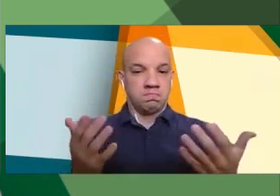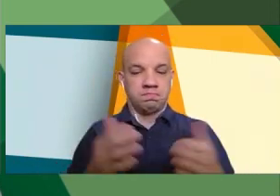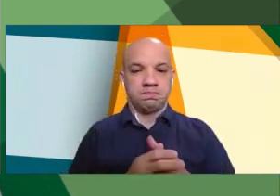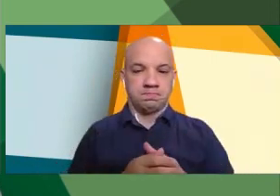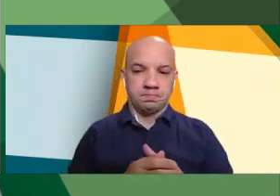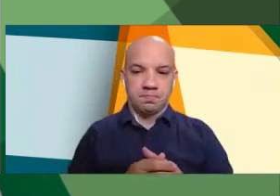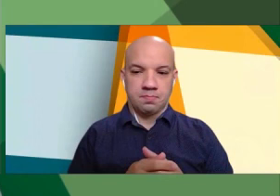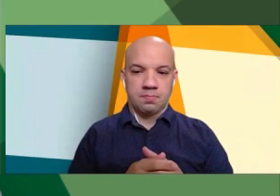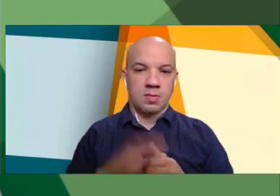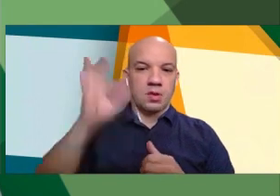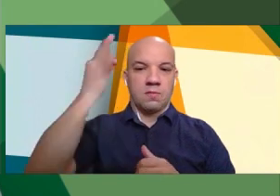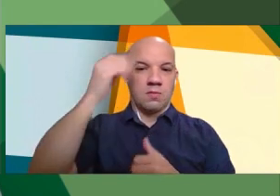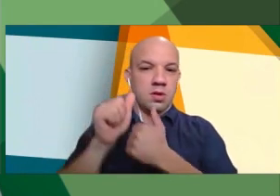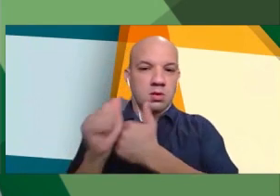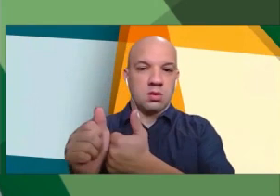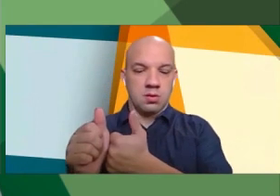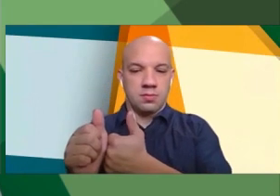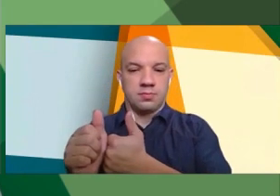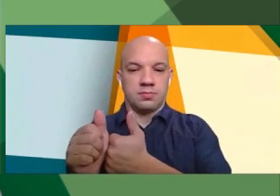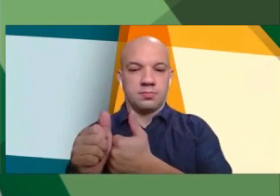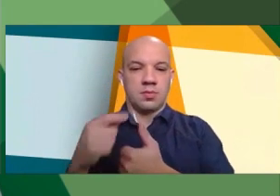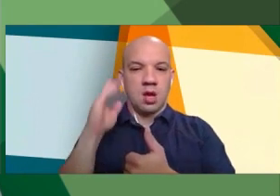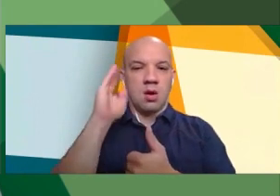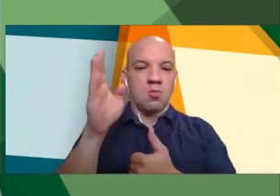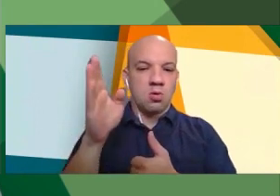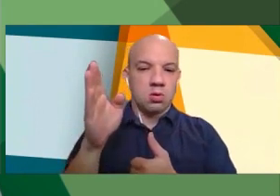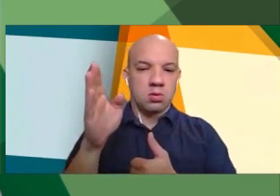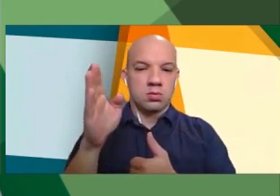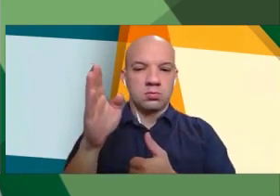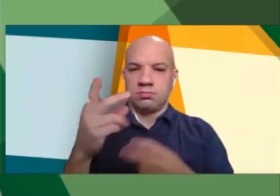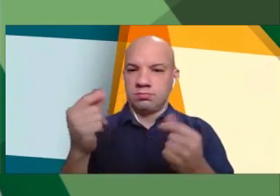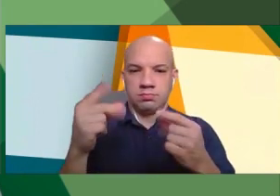federal compliance. I will go very quickly